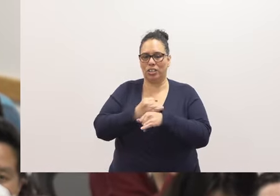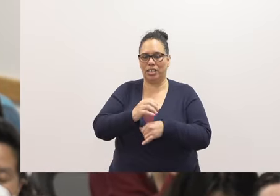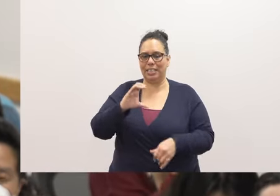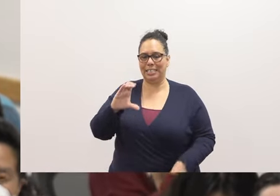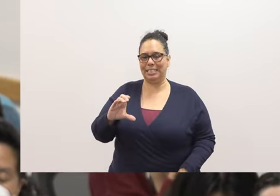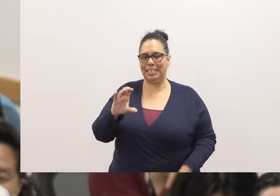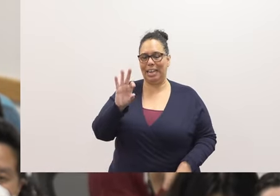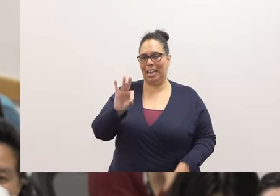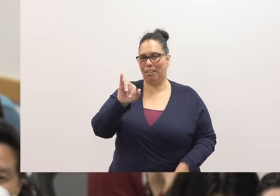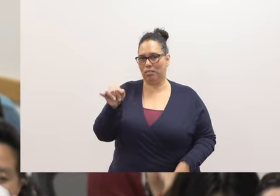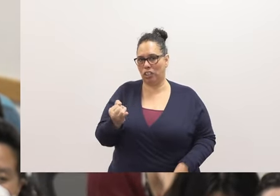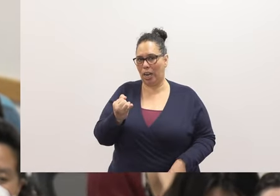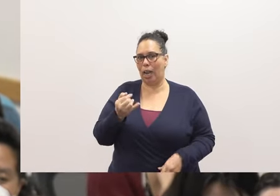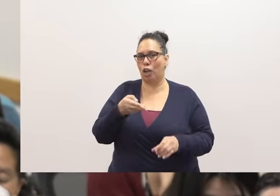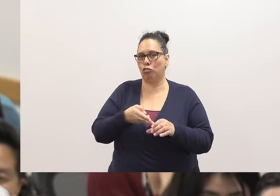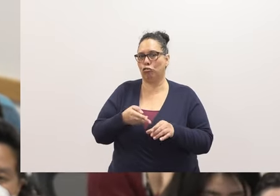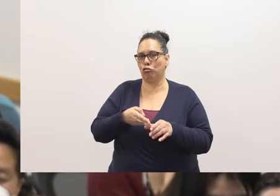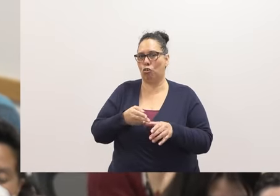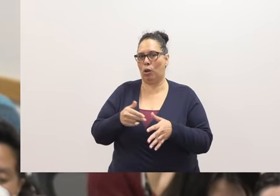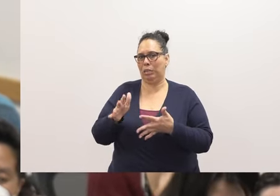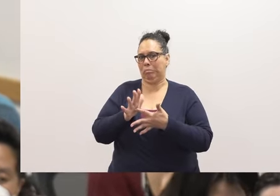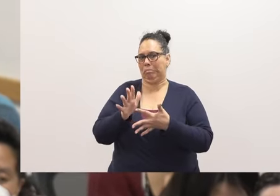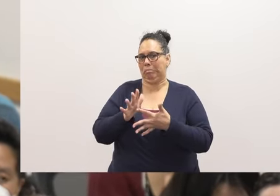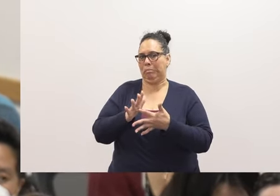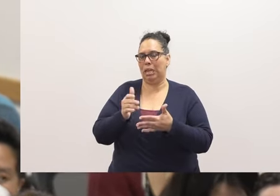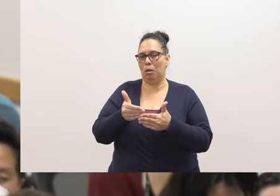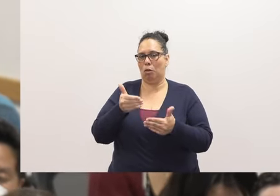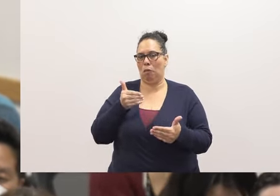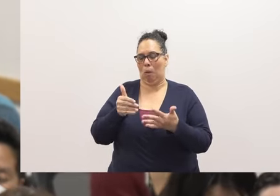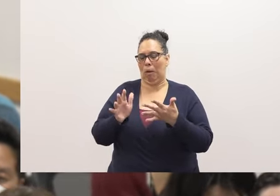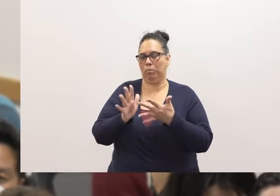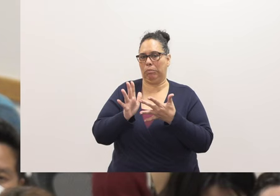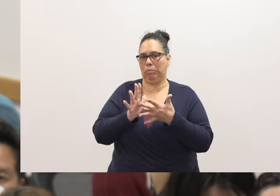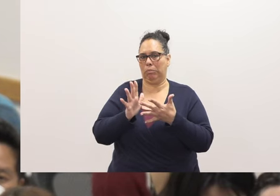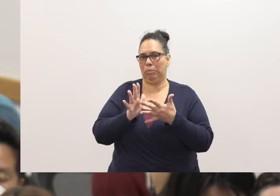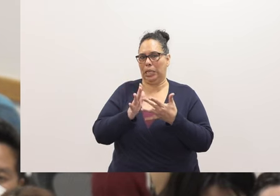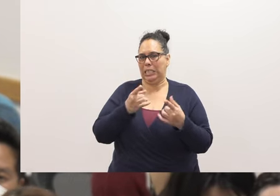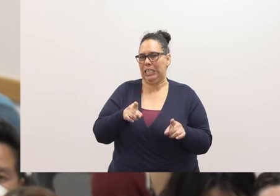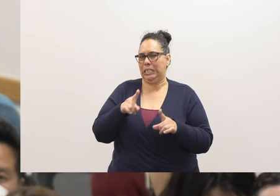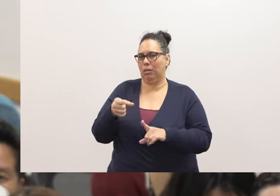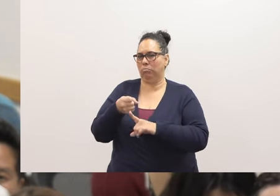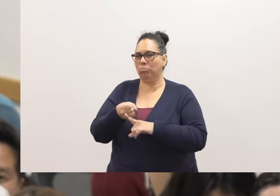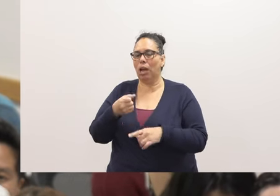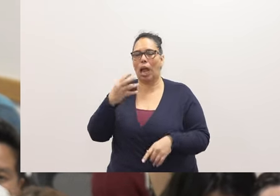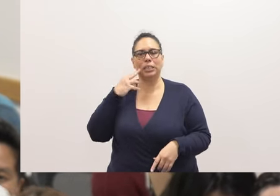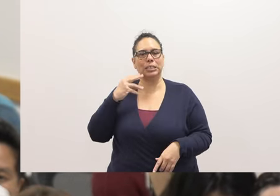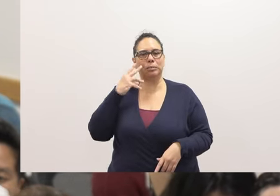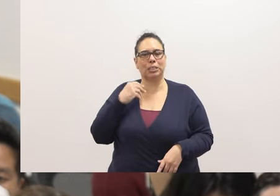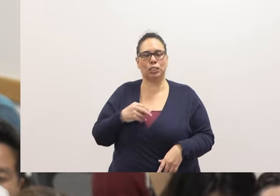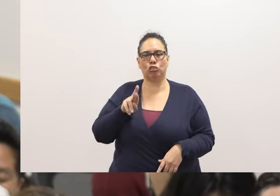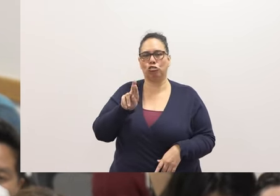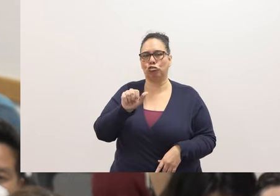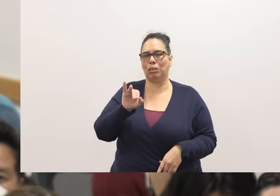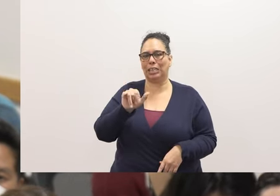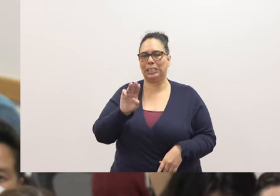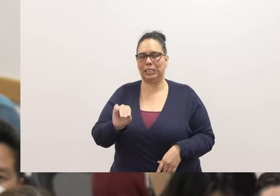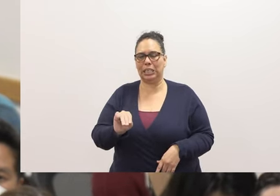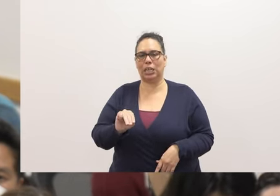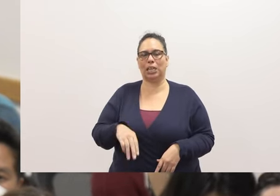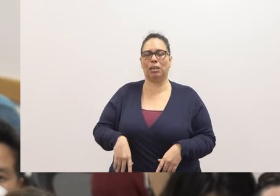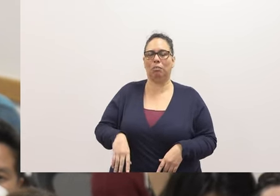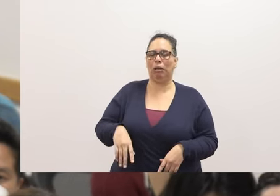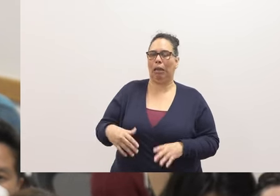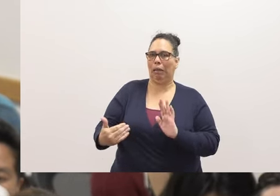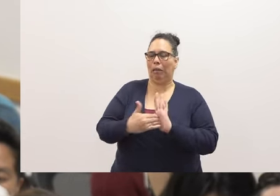CFJ 2 years in my junior year, but prior to that, in 10th grade, there was an incident. I experienced racism, homophobia,